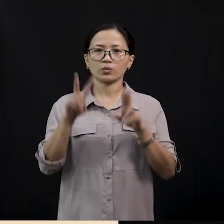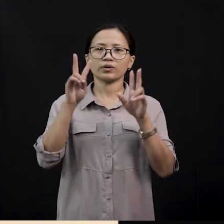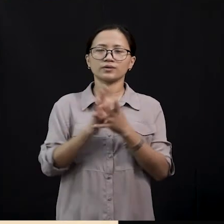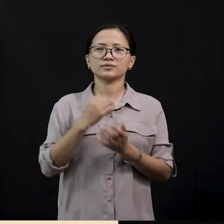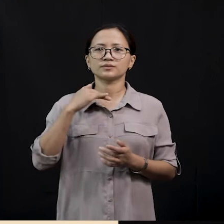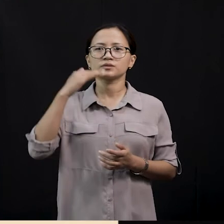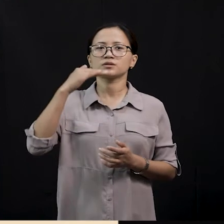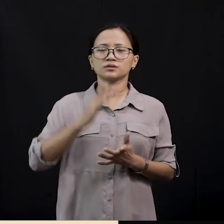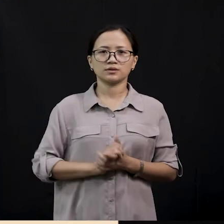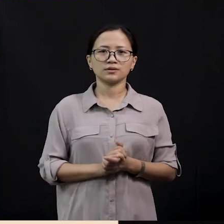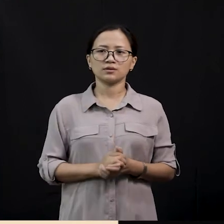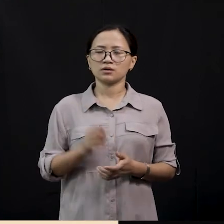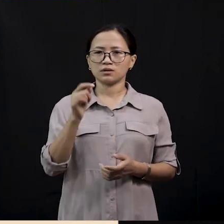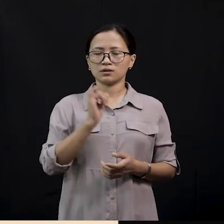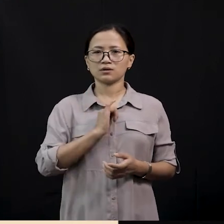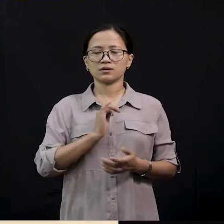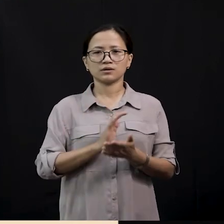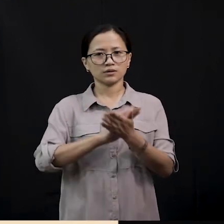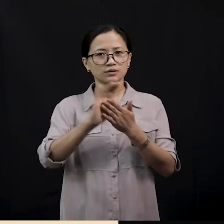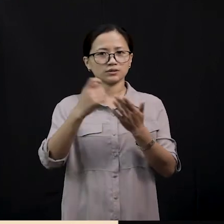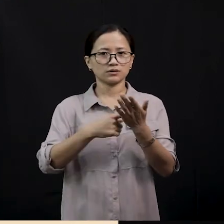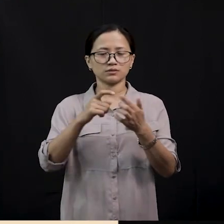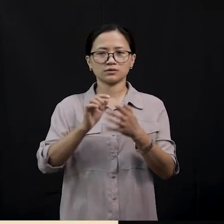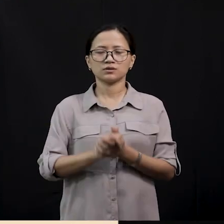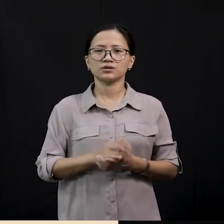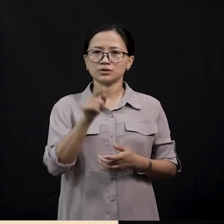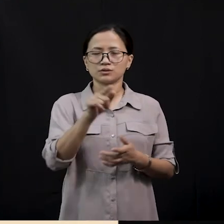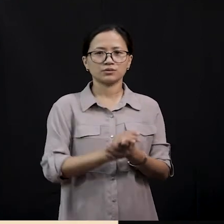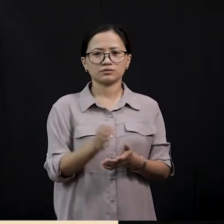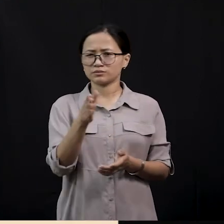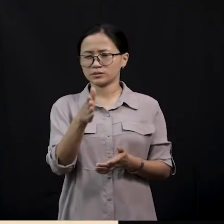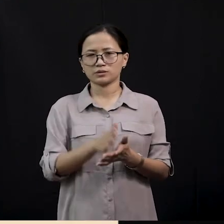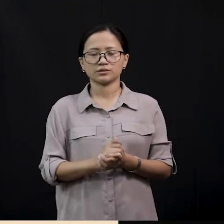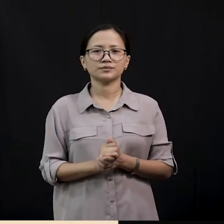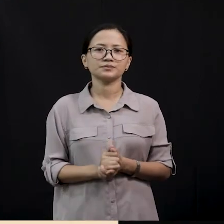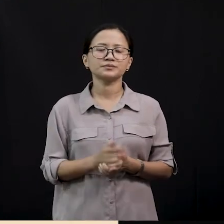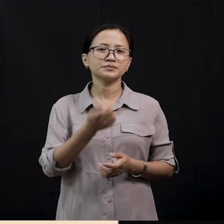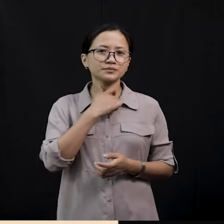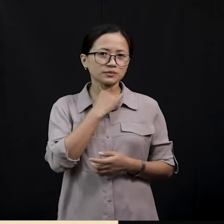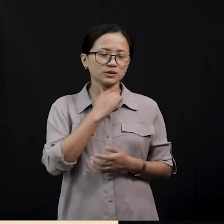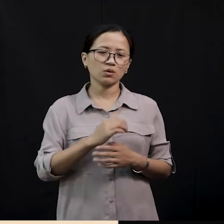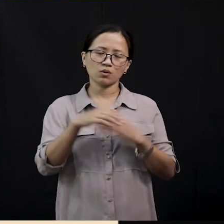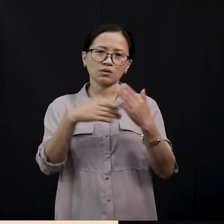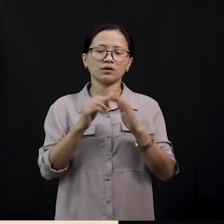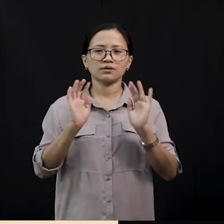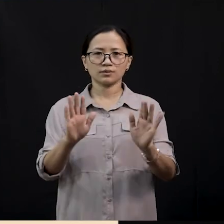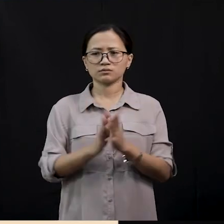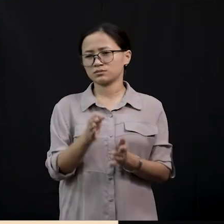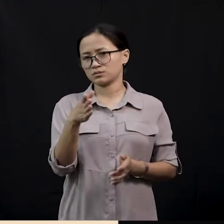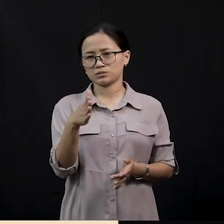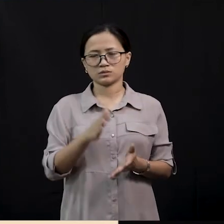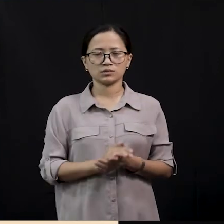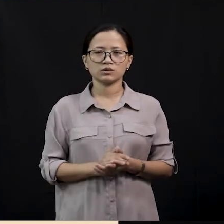me and said, I hire you with nothing. The child promised him that all I have is